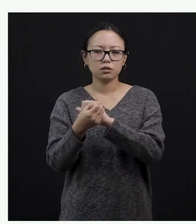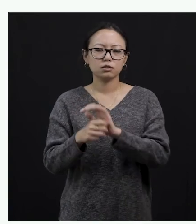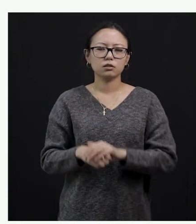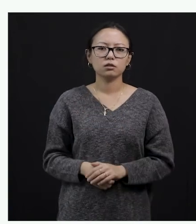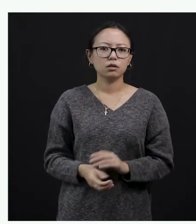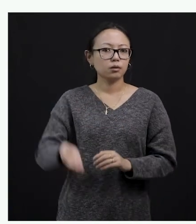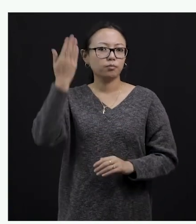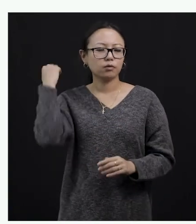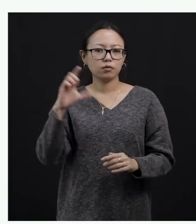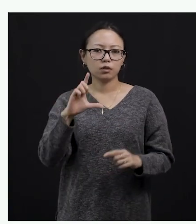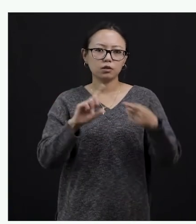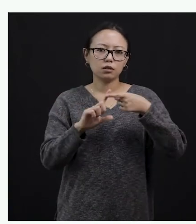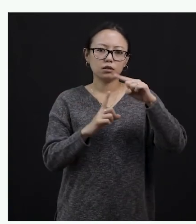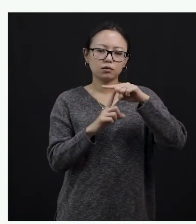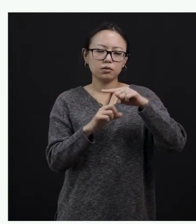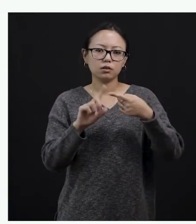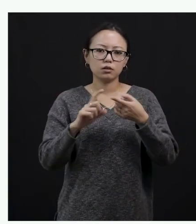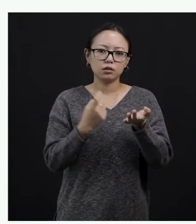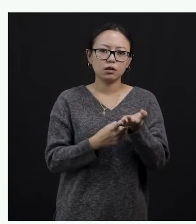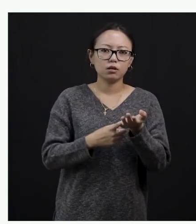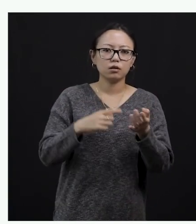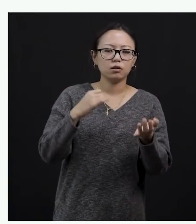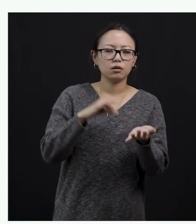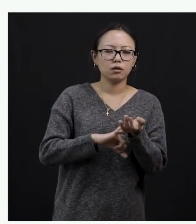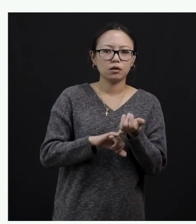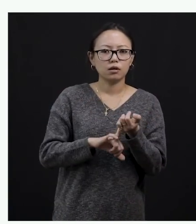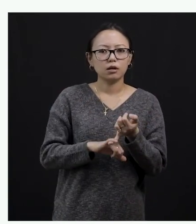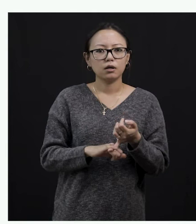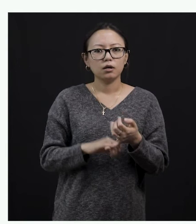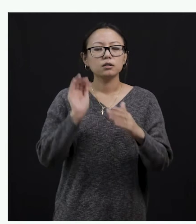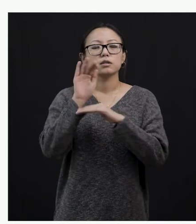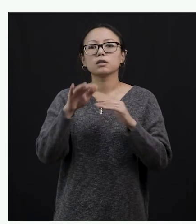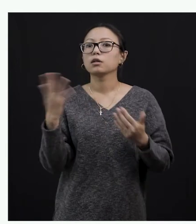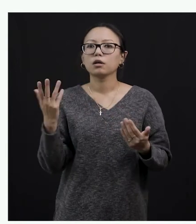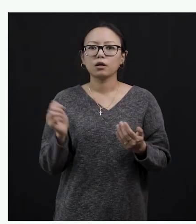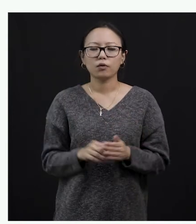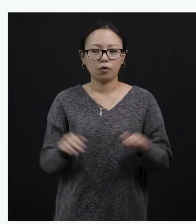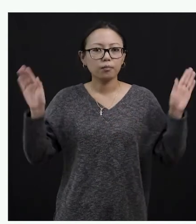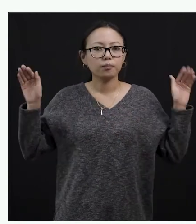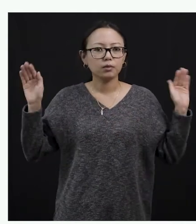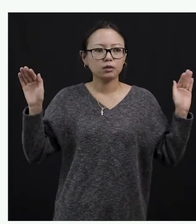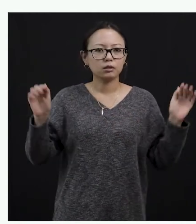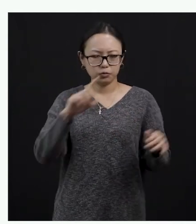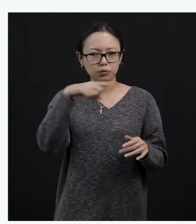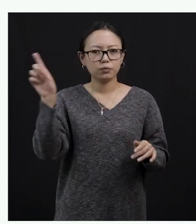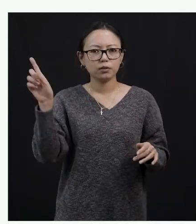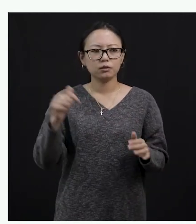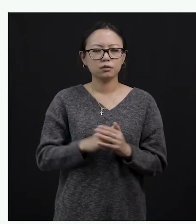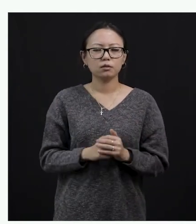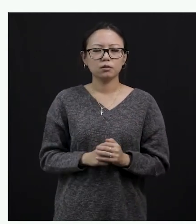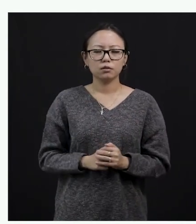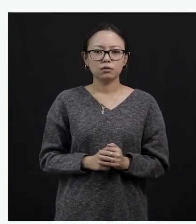were letters, but they used to send it through birds. So the birds will carry the letter and take it to